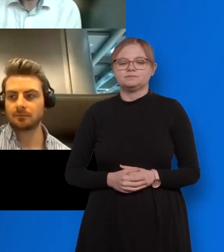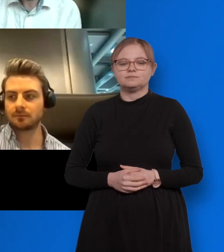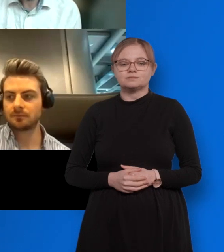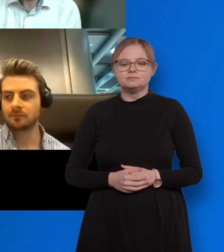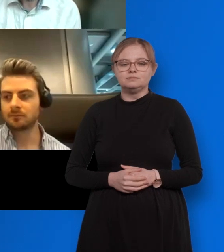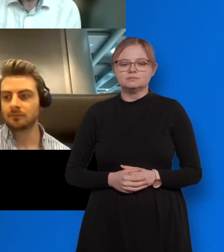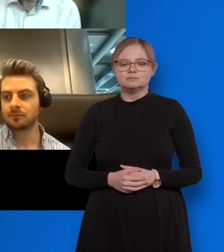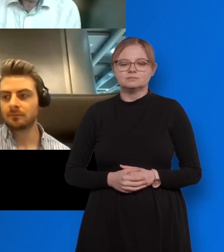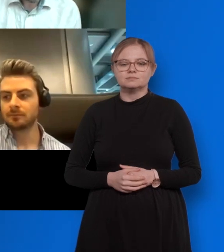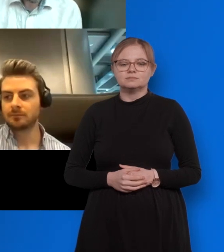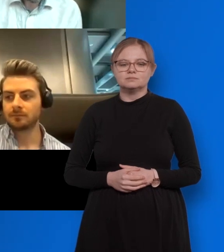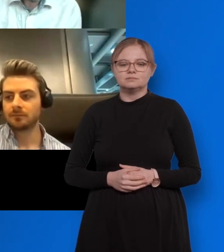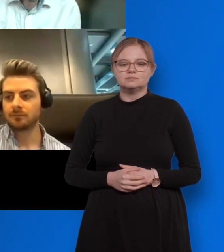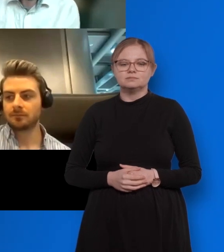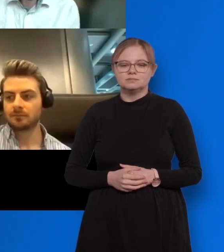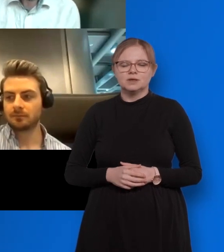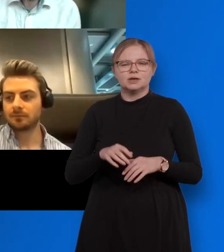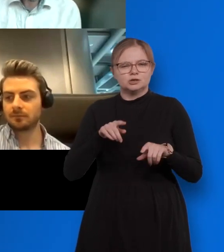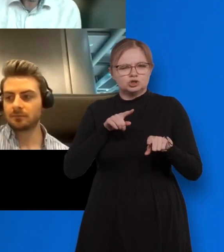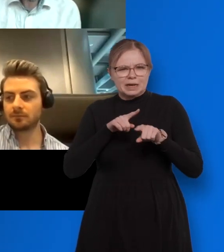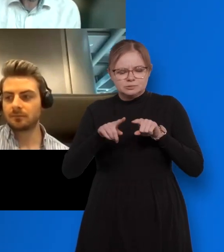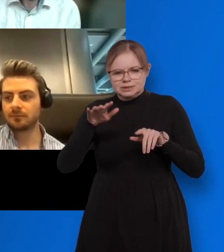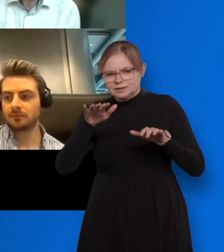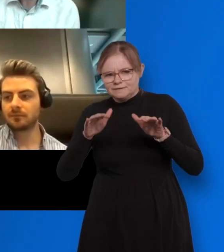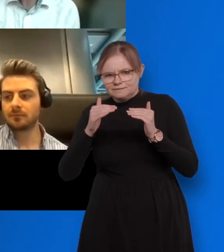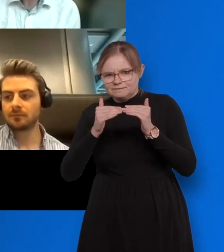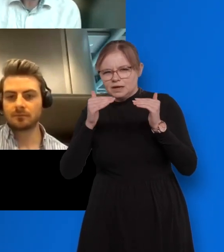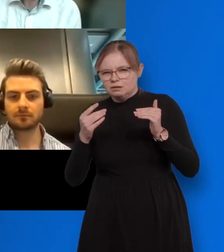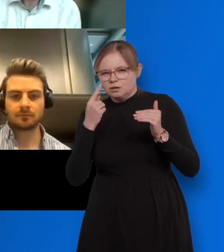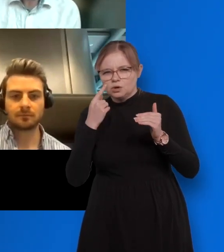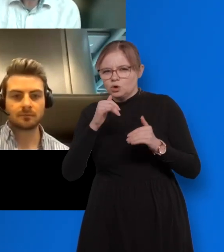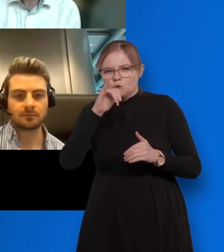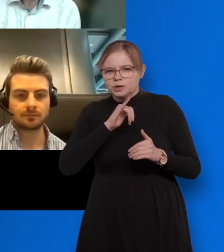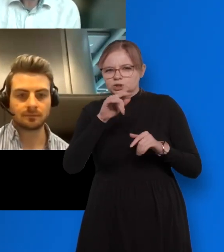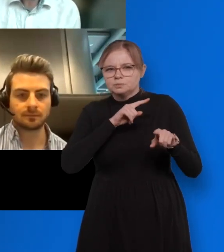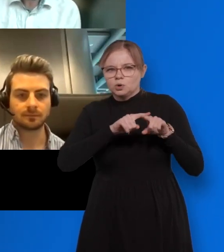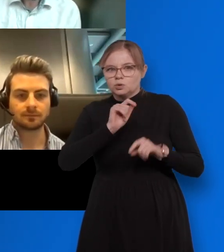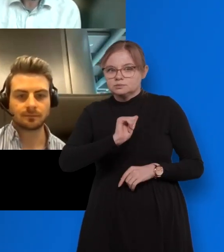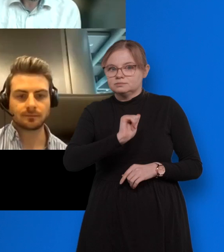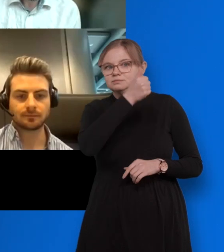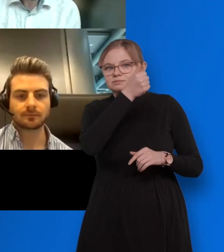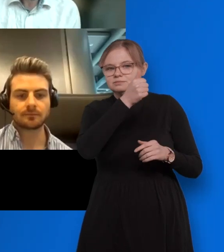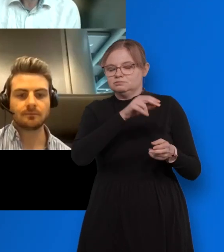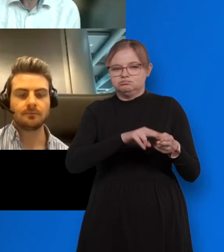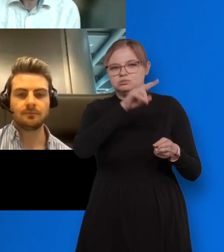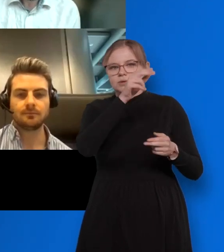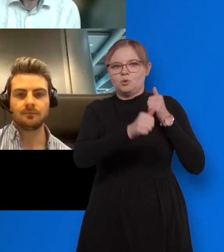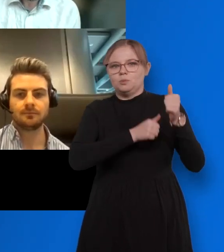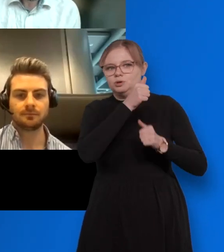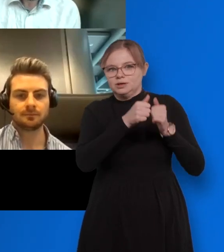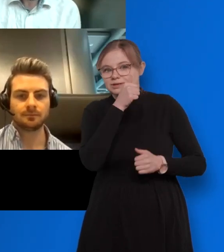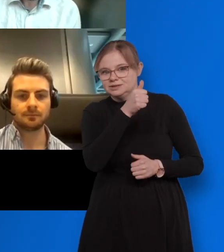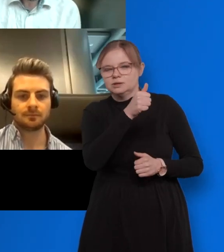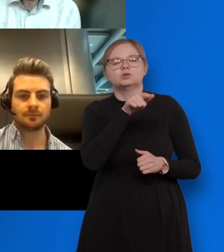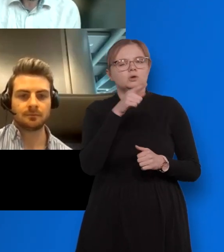to be democratic about it, that have received most votes, as there seems to be most interest. So there's quite